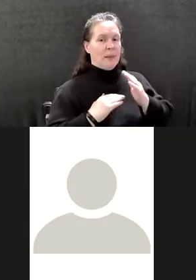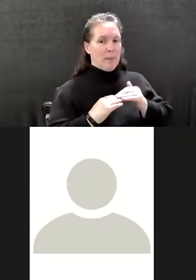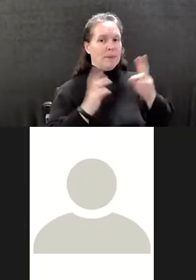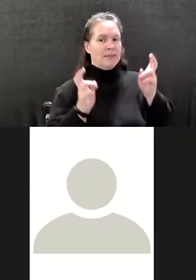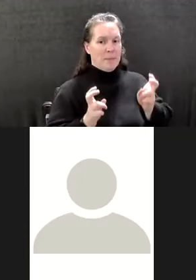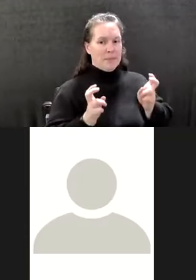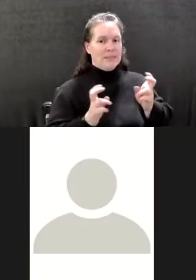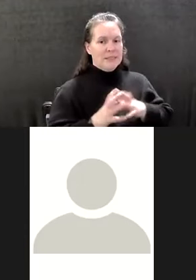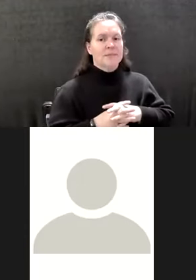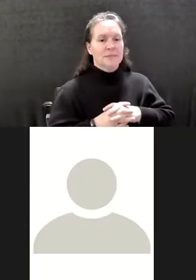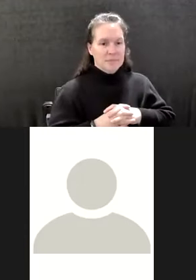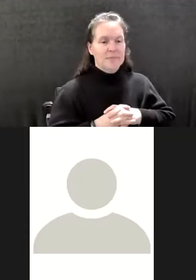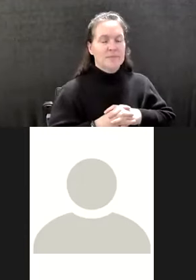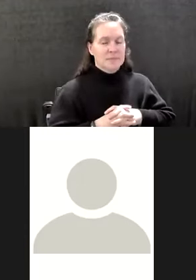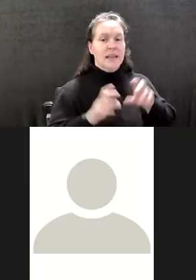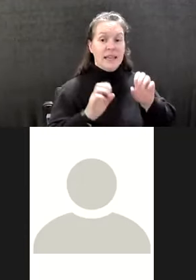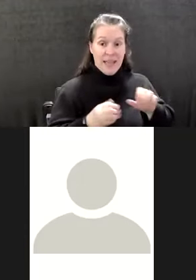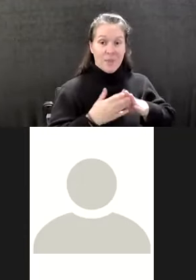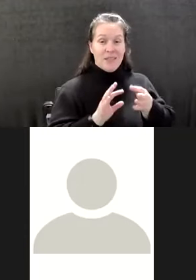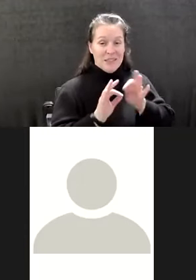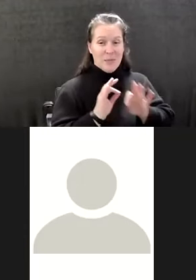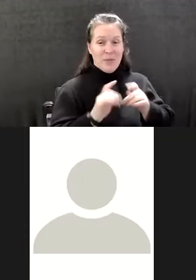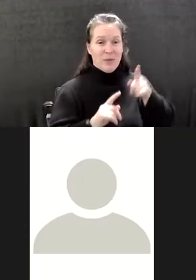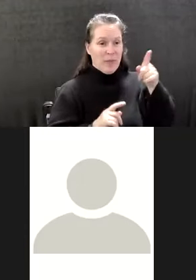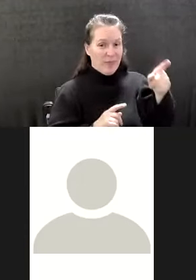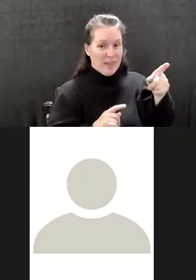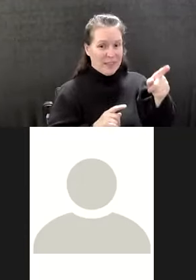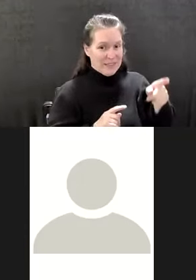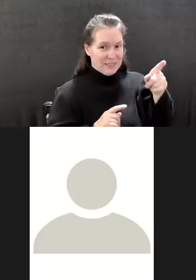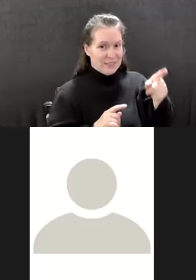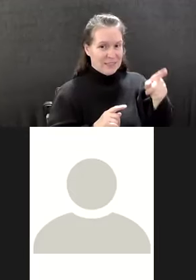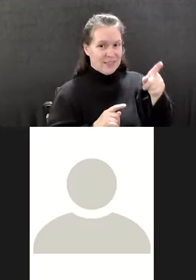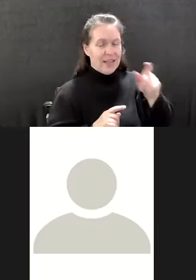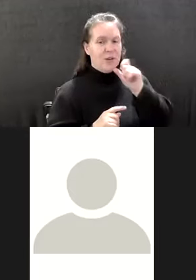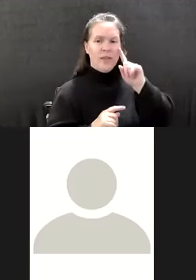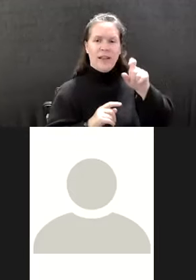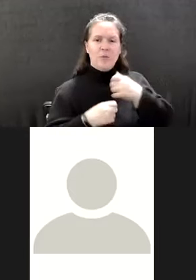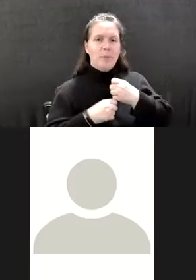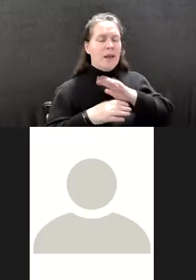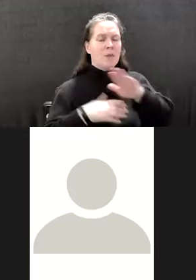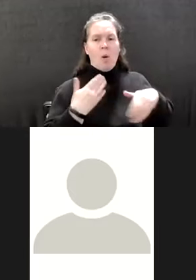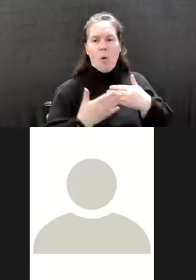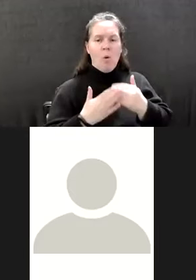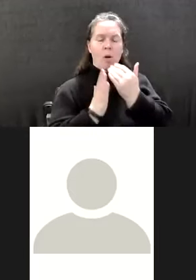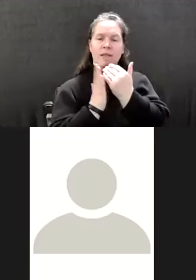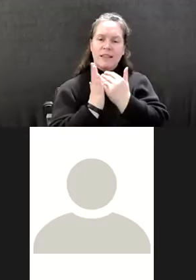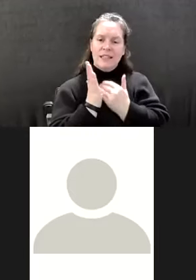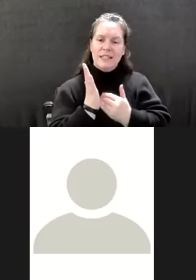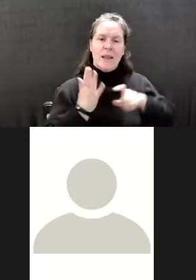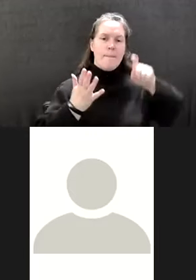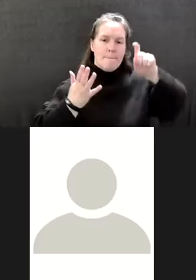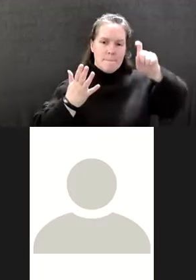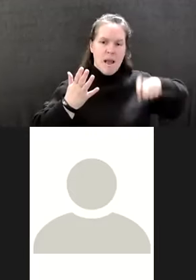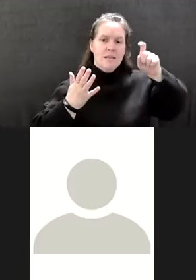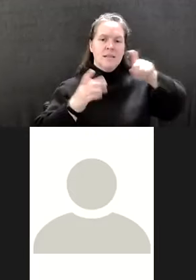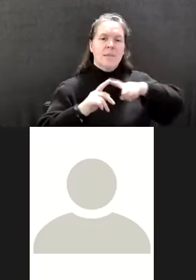topics. They could be simplified from this. I don't think we have to make the whole list be a must, but you know,